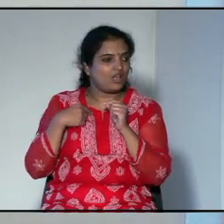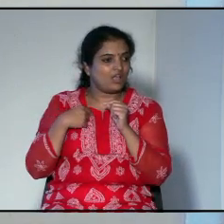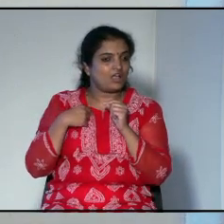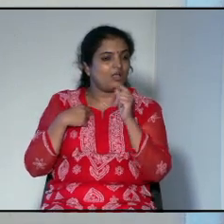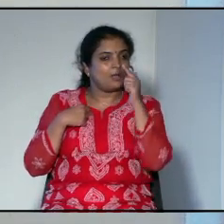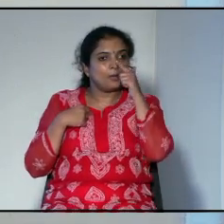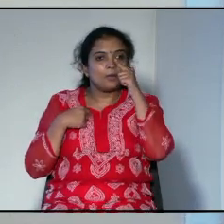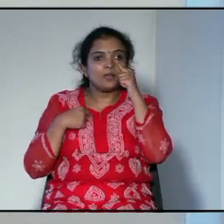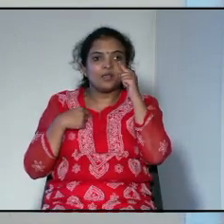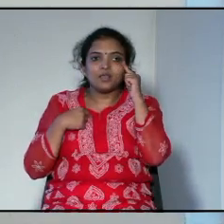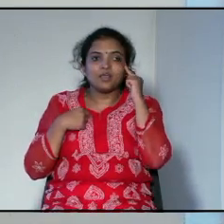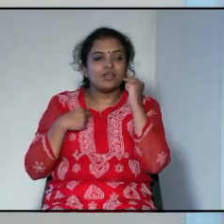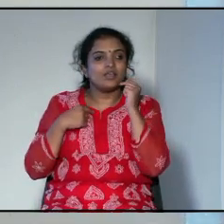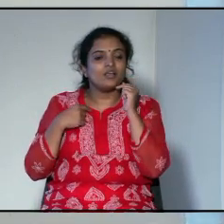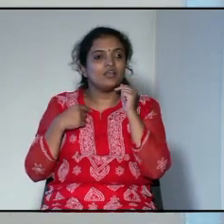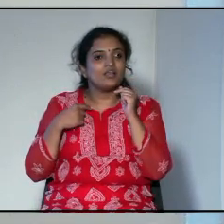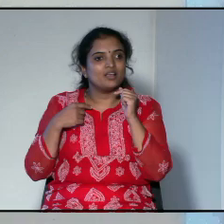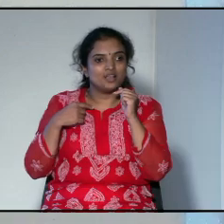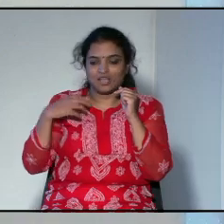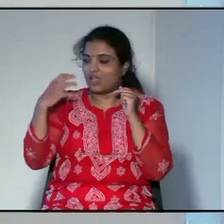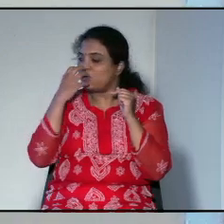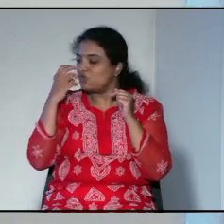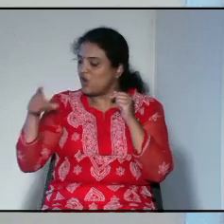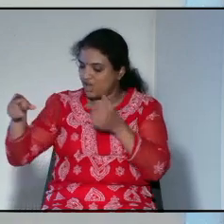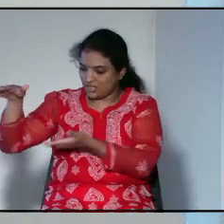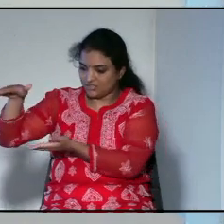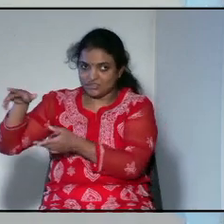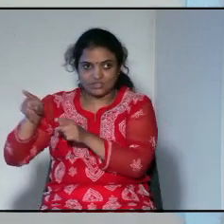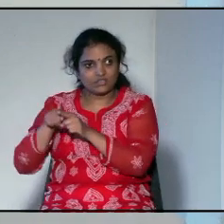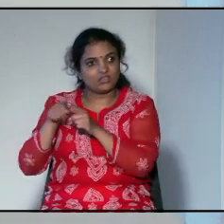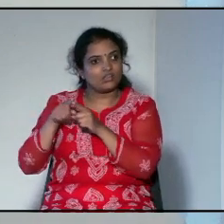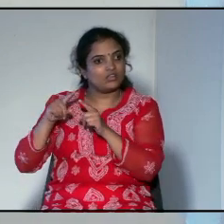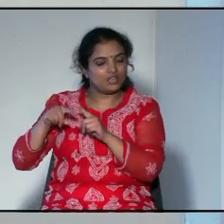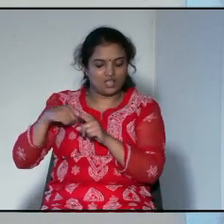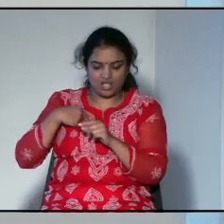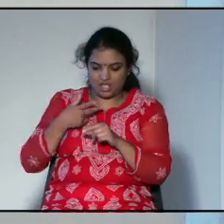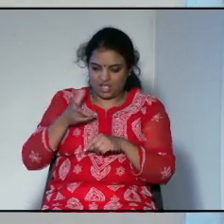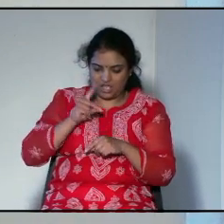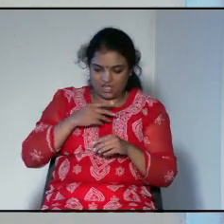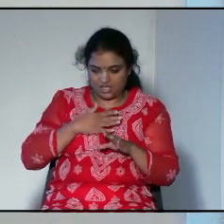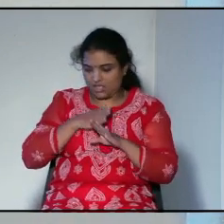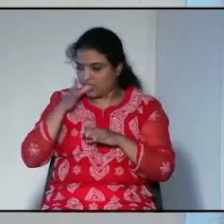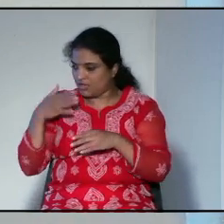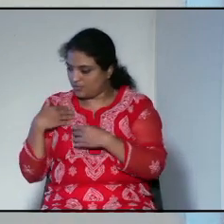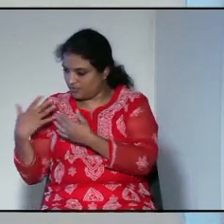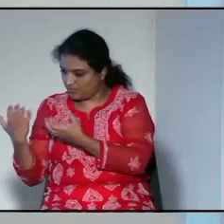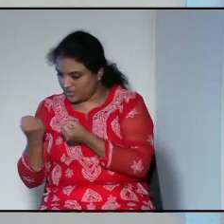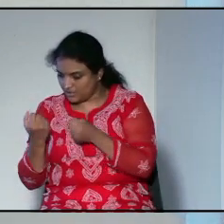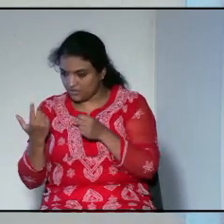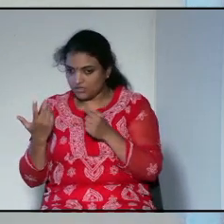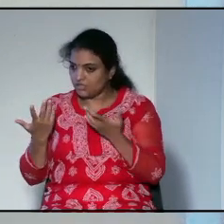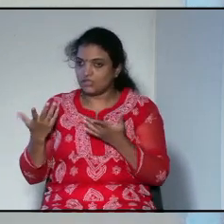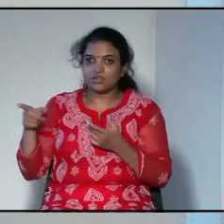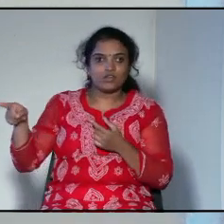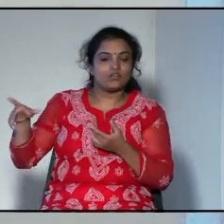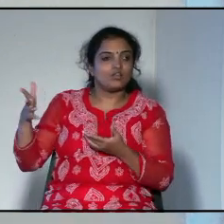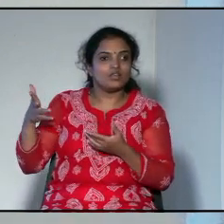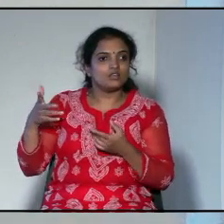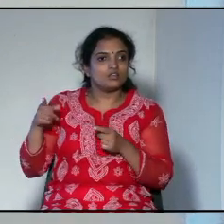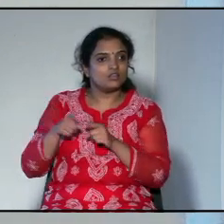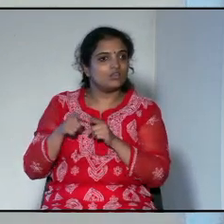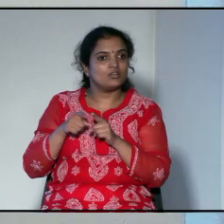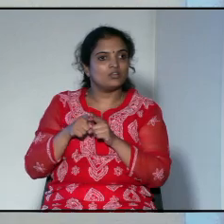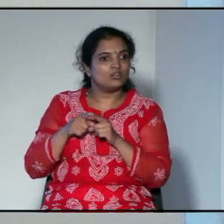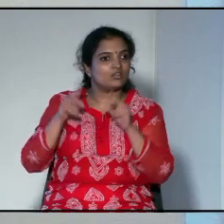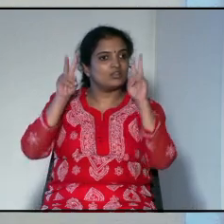about, Maybe not, because that sculpture was gone the next time I went to her place, and I said, where is the sculpture? And she changed the